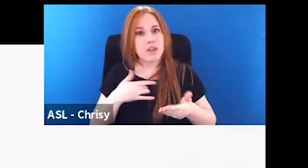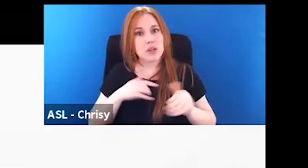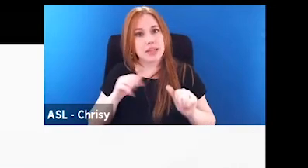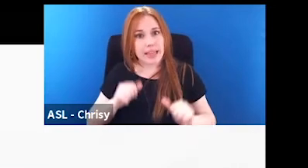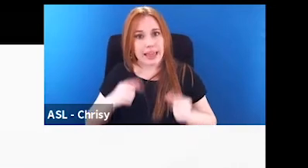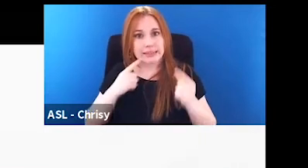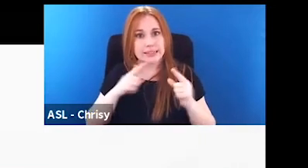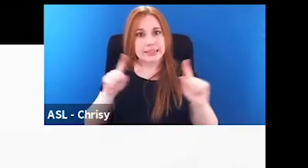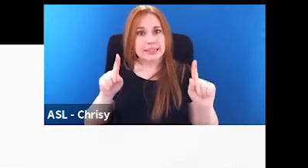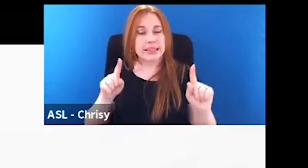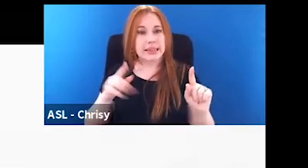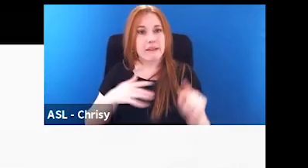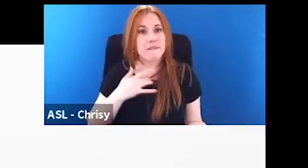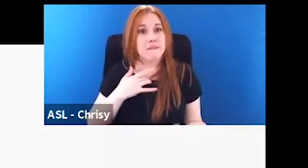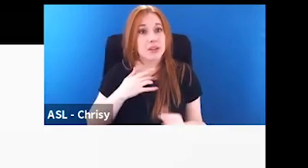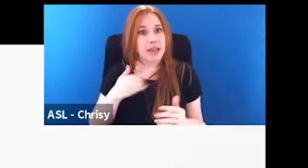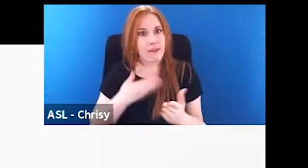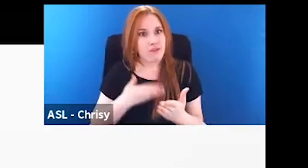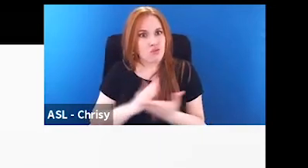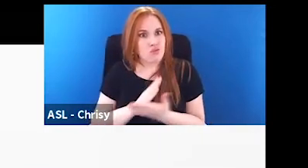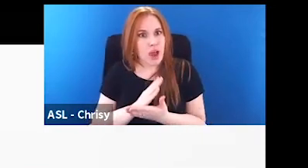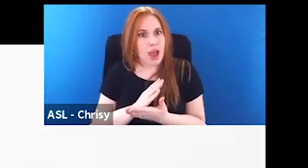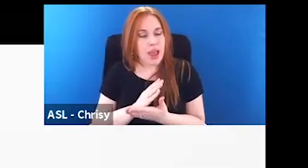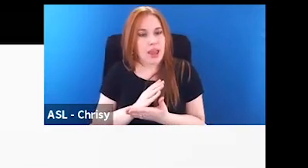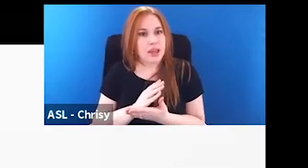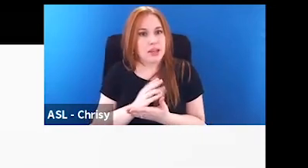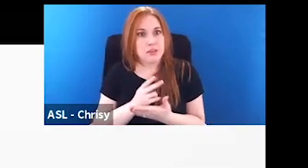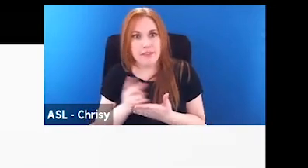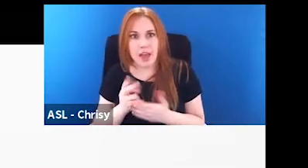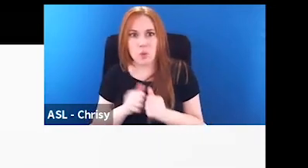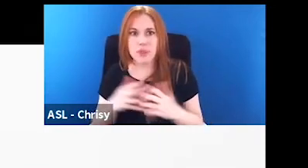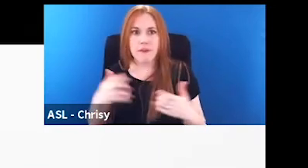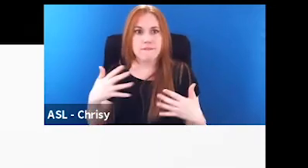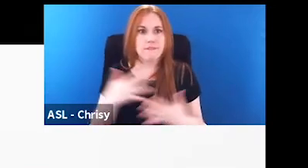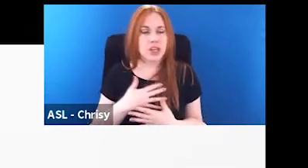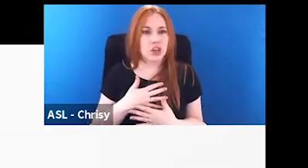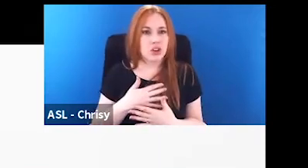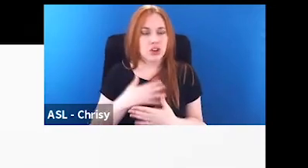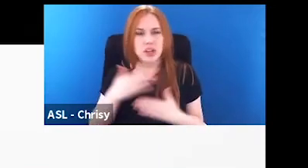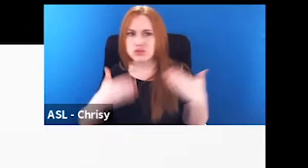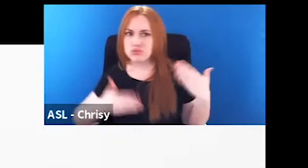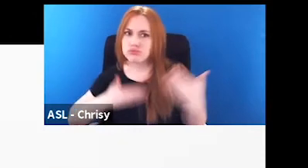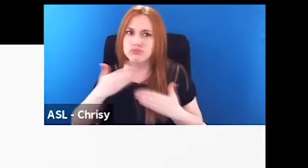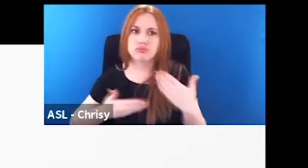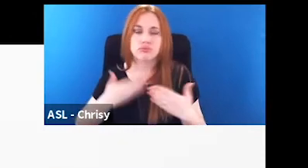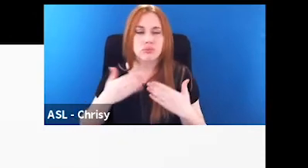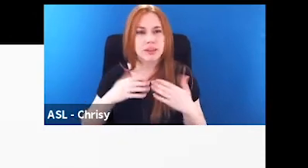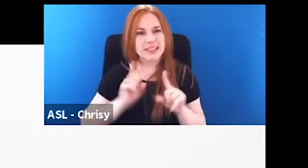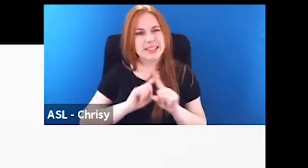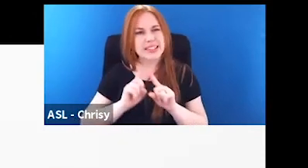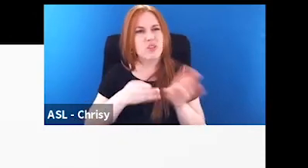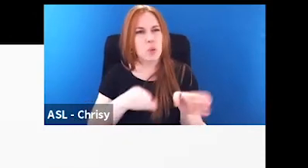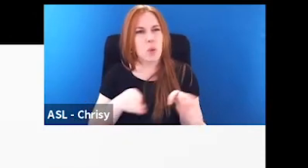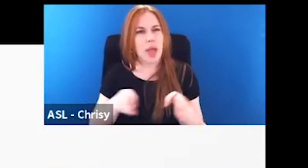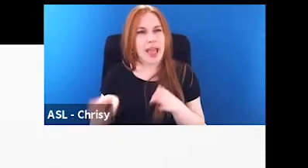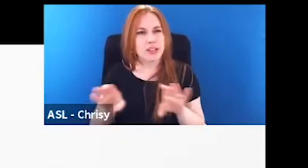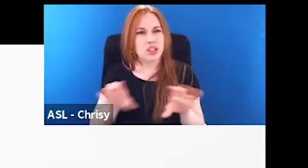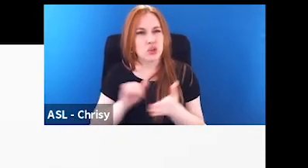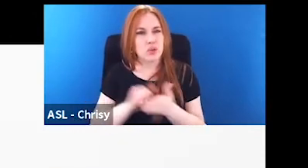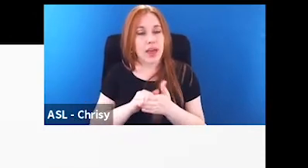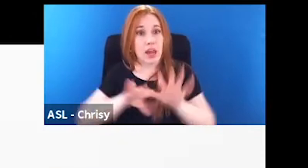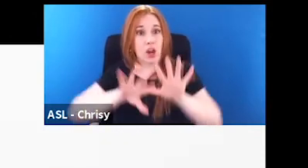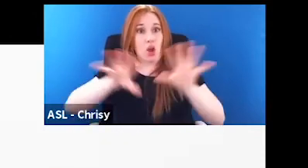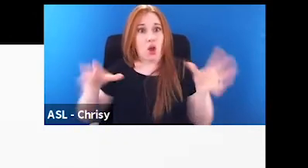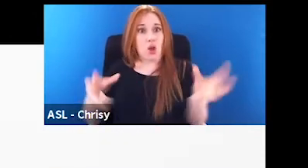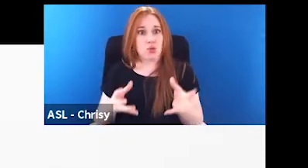succeed, feels like they have the right to fail fearlessly. And you do that in a lot of different ways. And as a collective, we're not